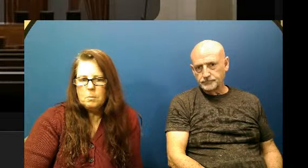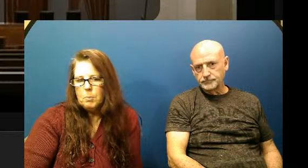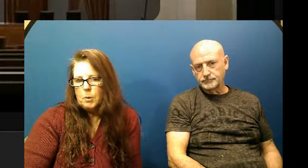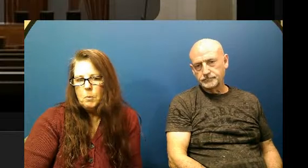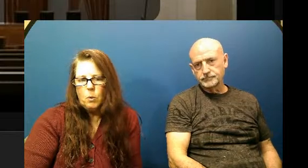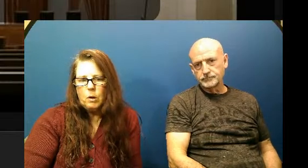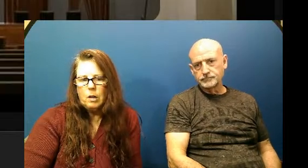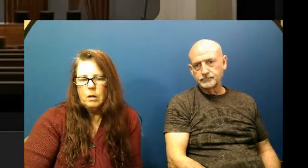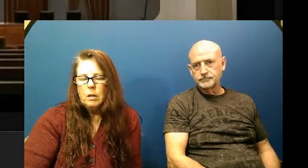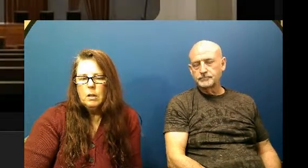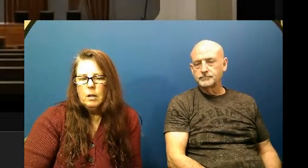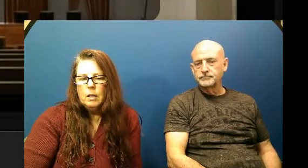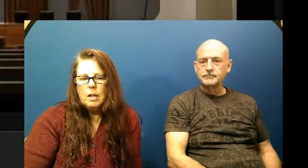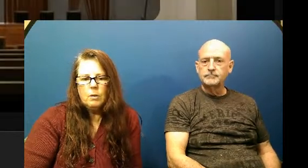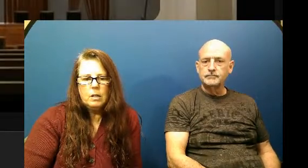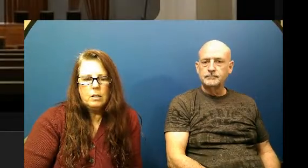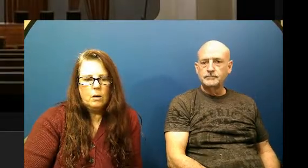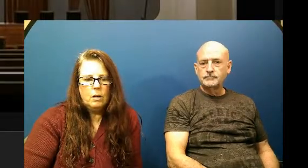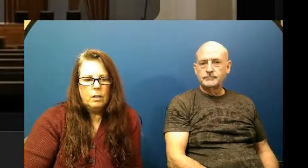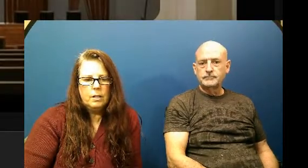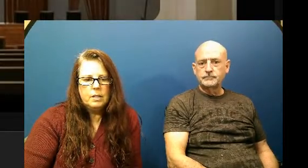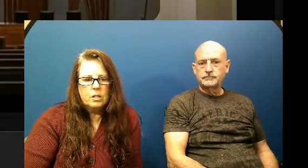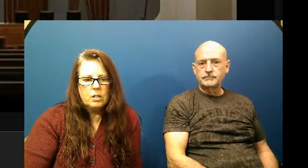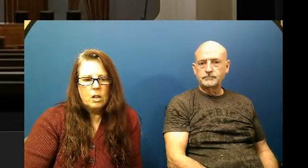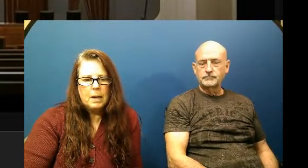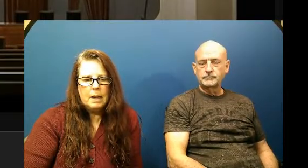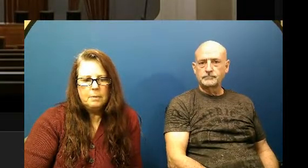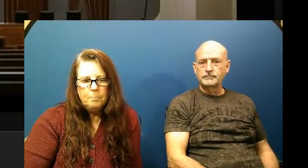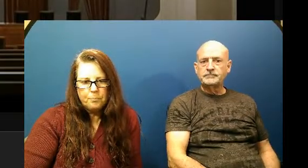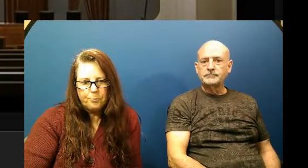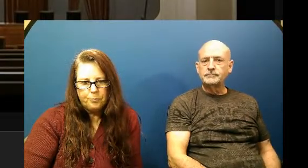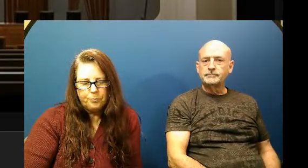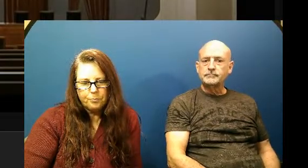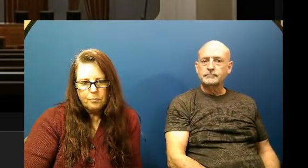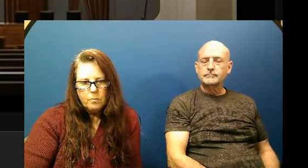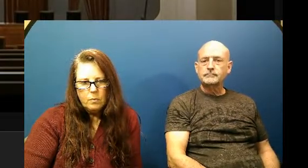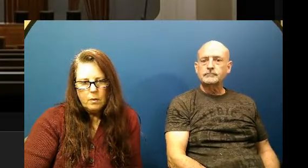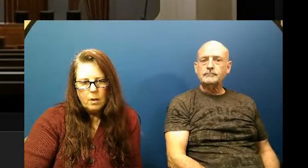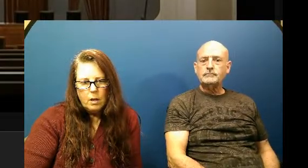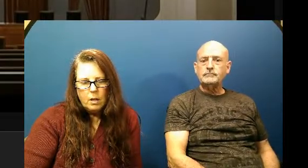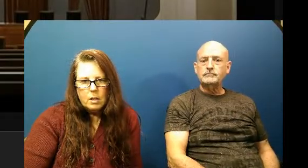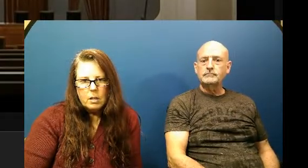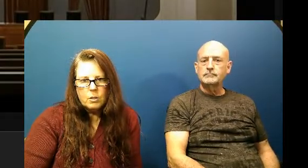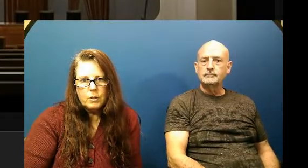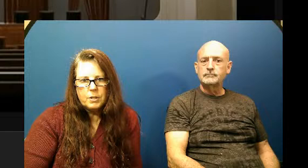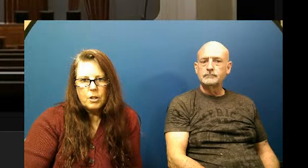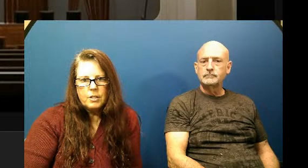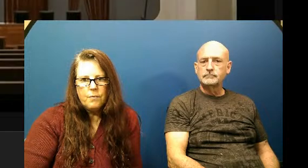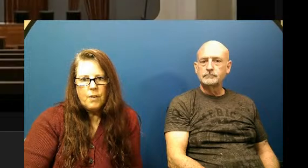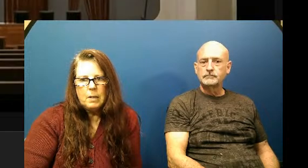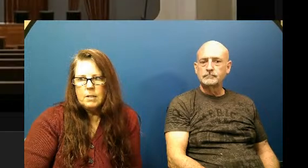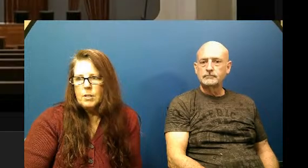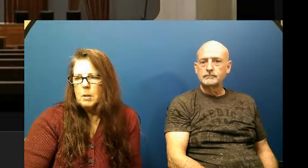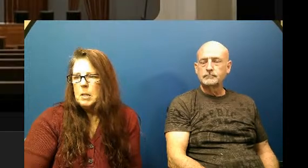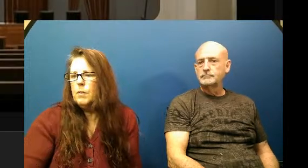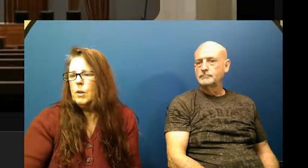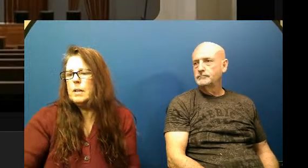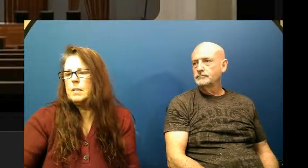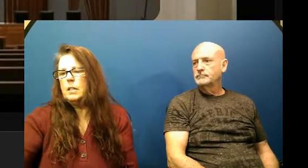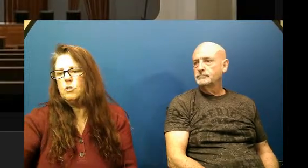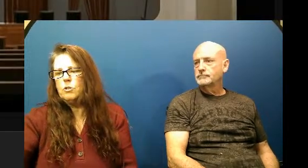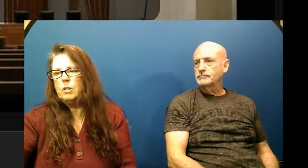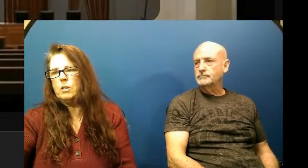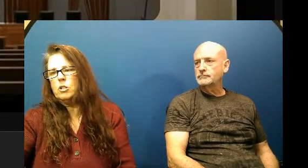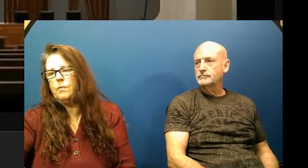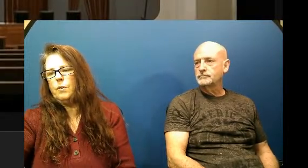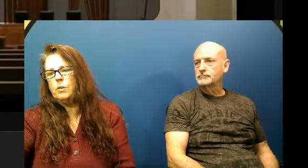this Supreme Court hearing on the TikTok ban. So it starts at 5 minutes. So let me give you guys